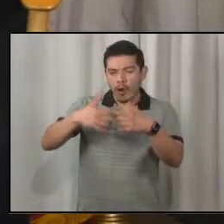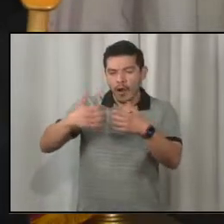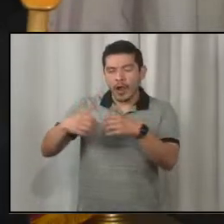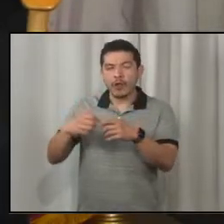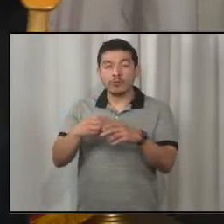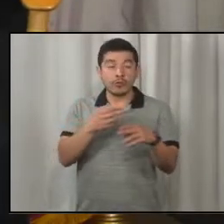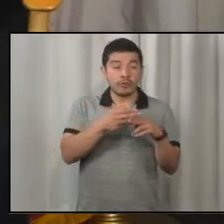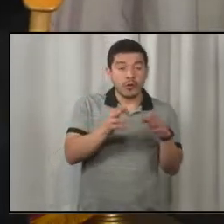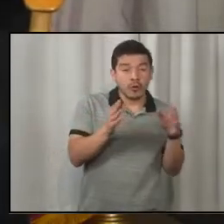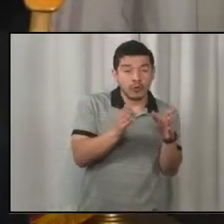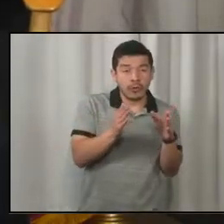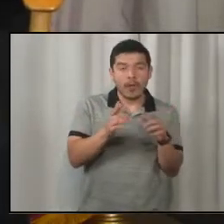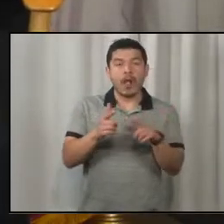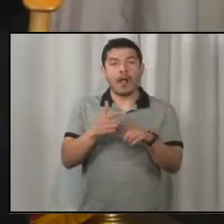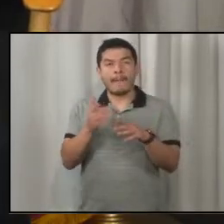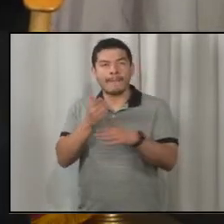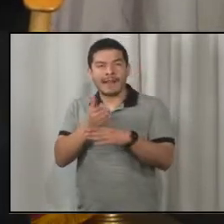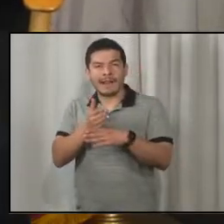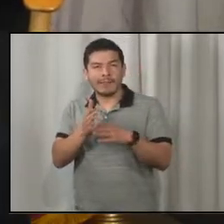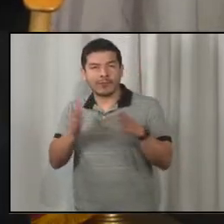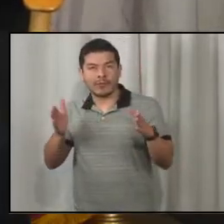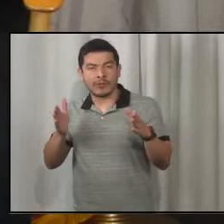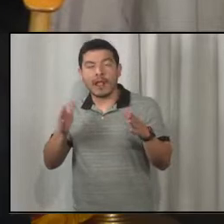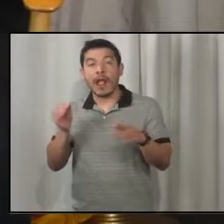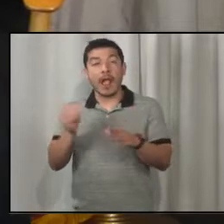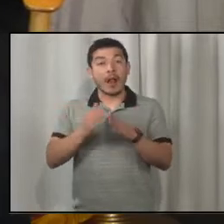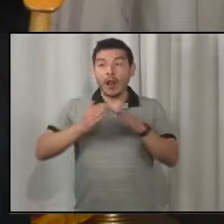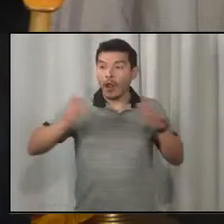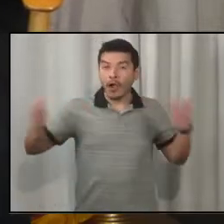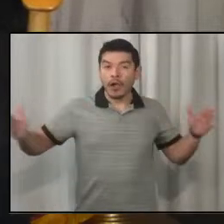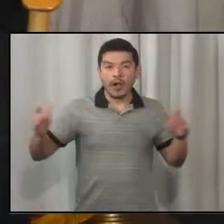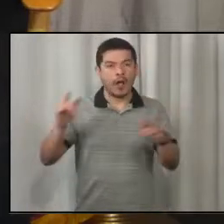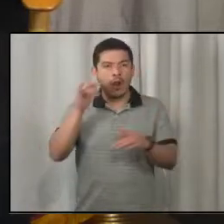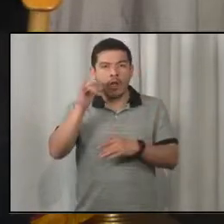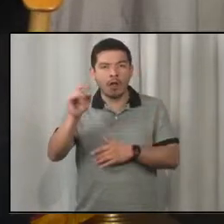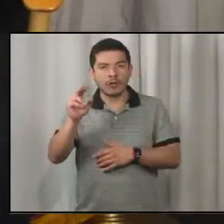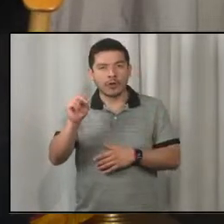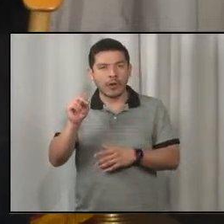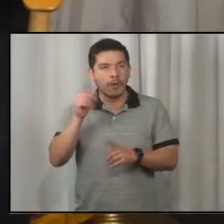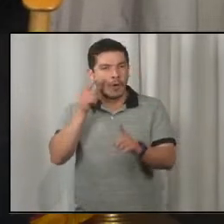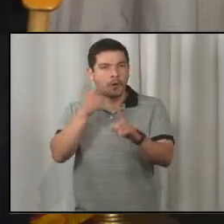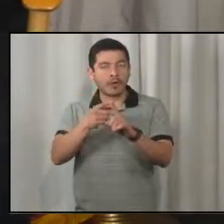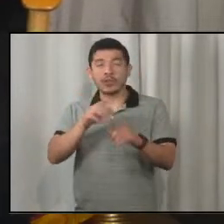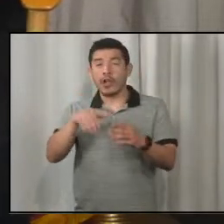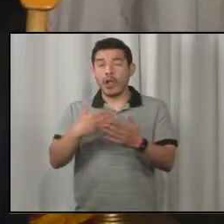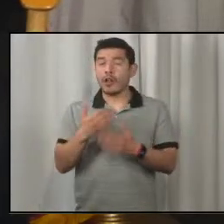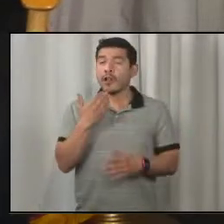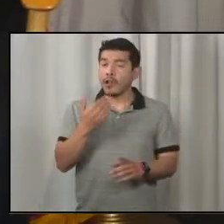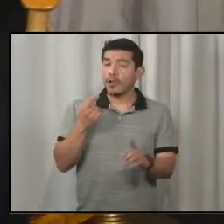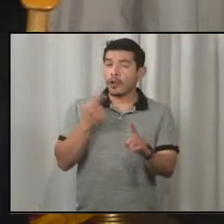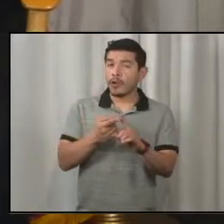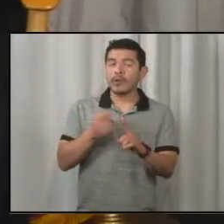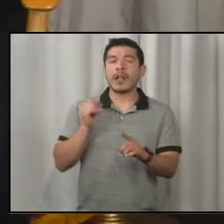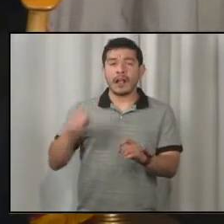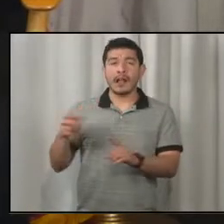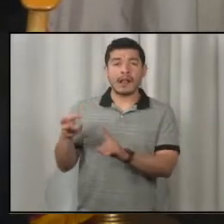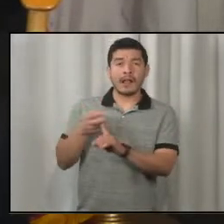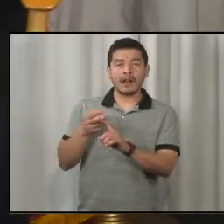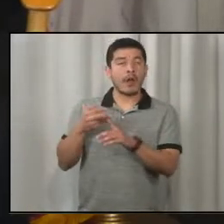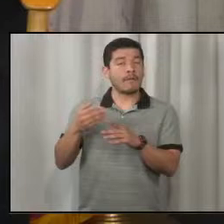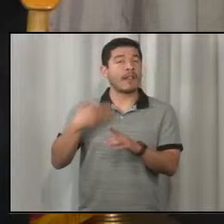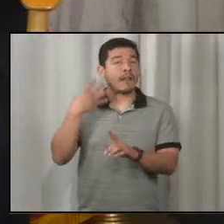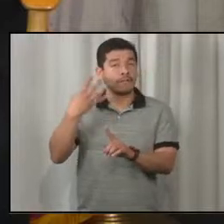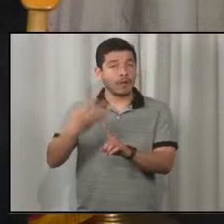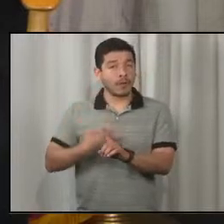medium-term, and long-term goals. These are all great, obtainable goals over the next 24 months, and we'll continue to also work on our goals